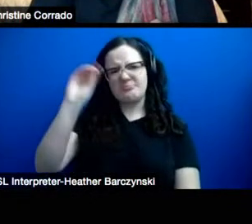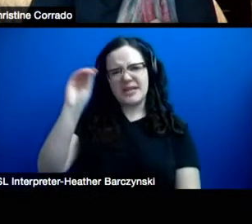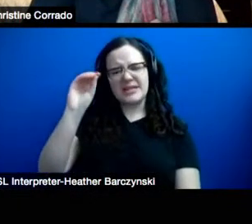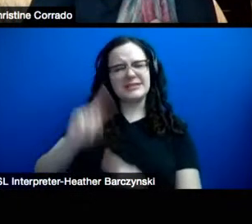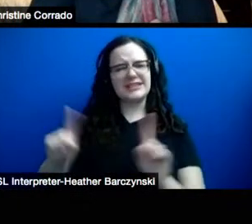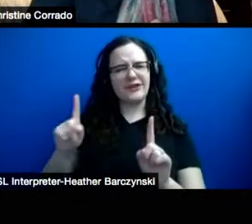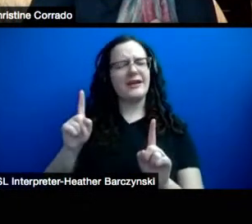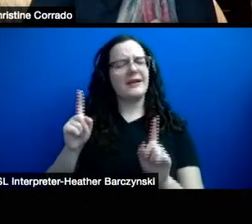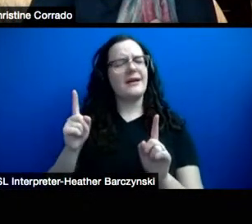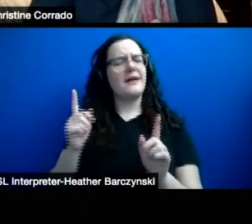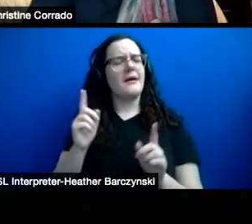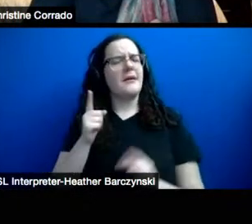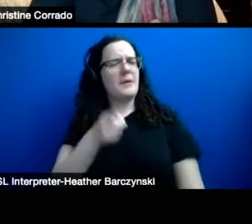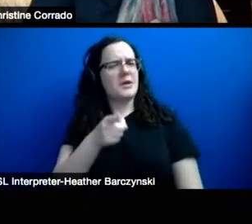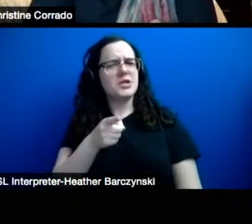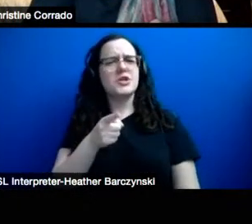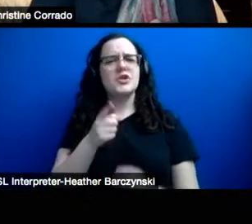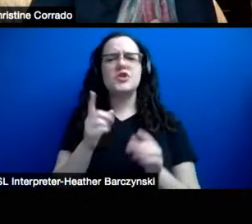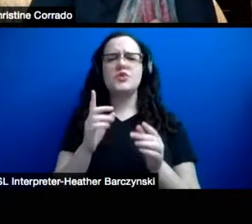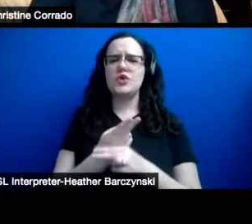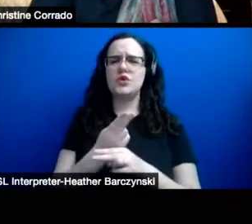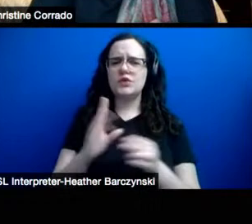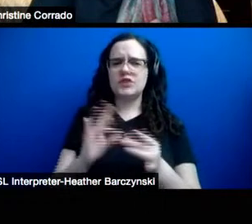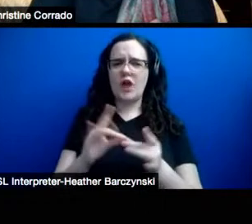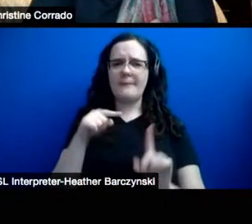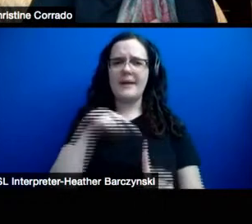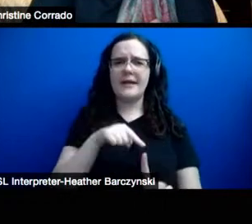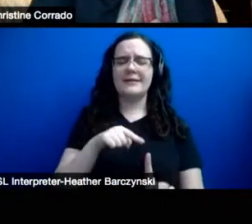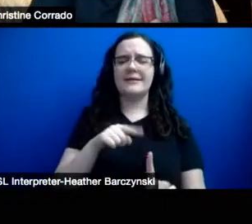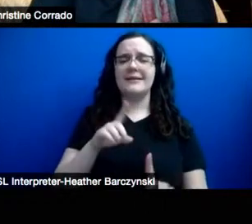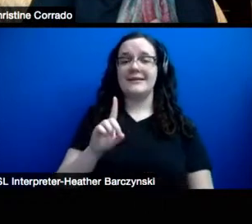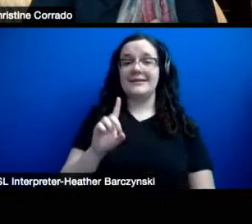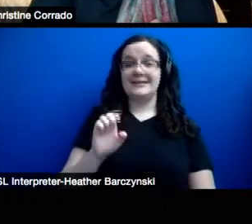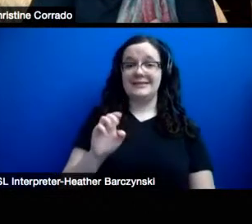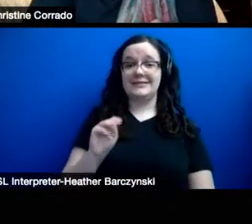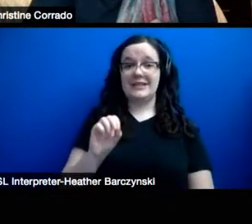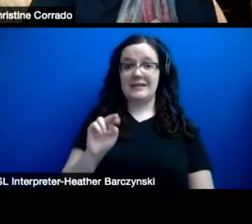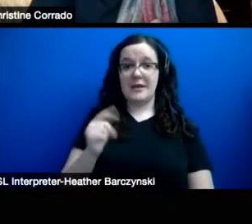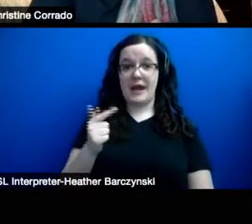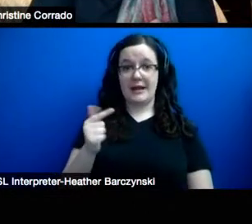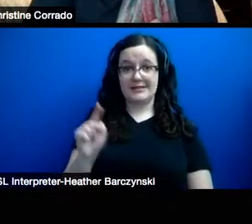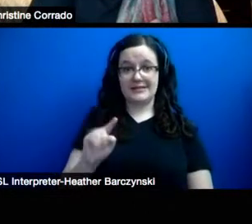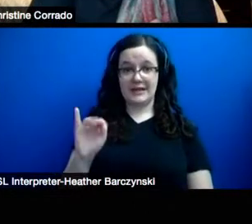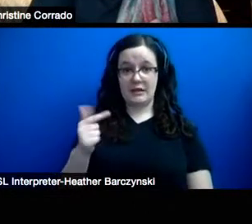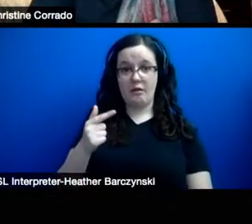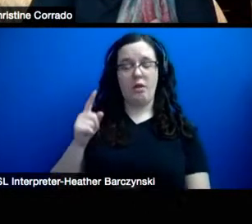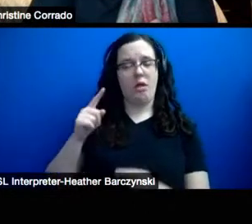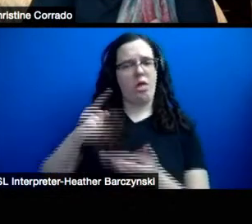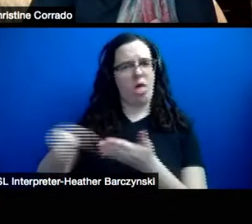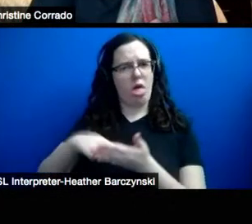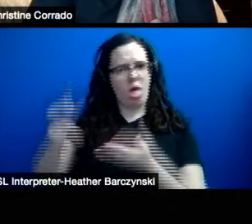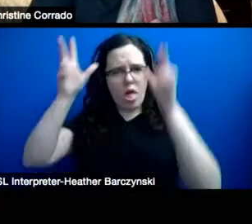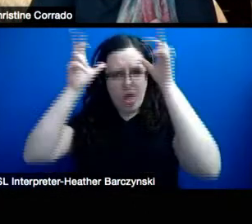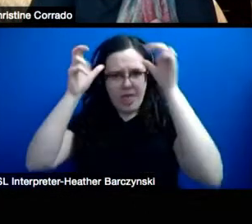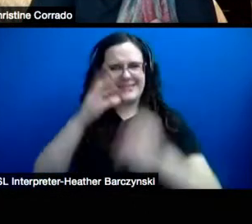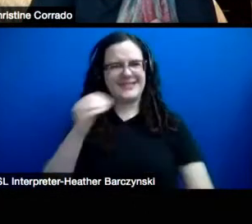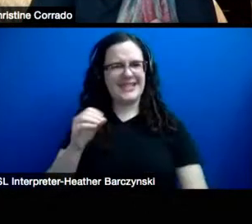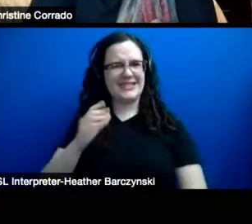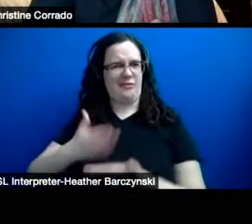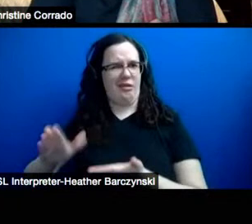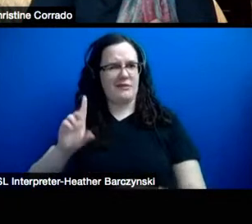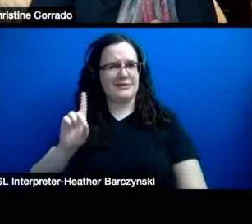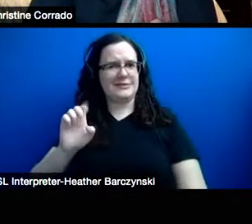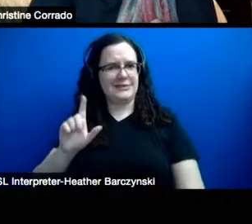words delegitimizing and demonizing, and I think those have certainly been present in conversations at official levels this past week.